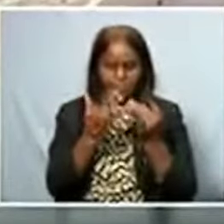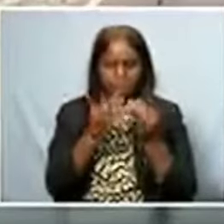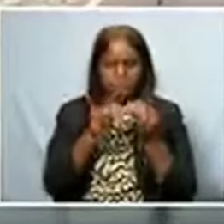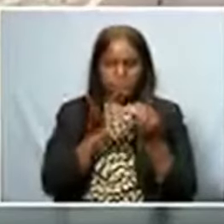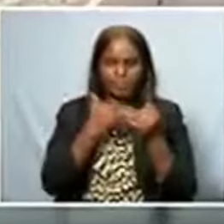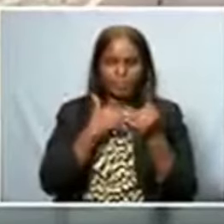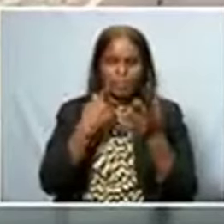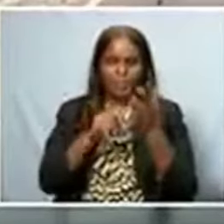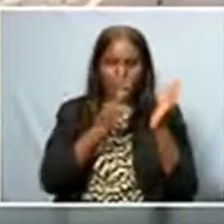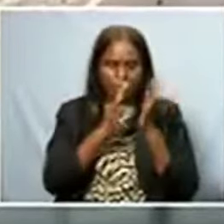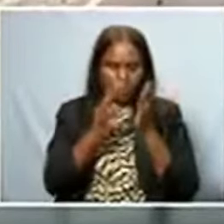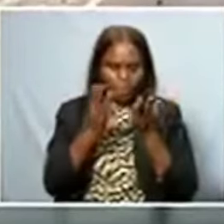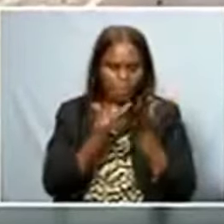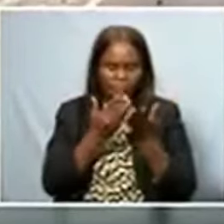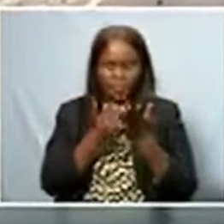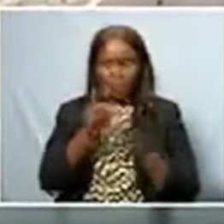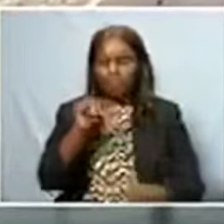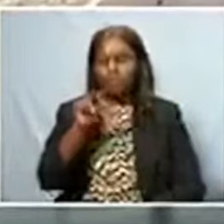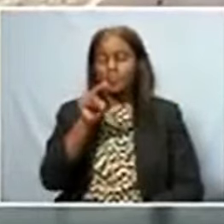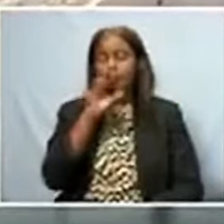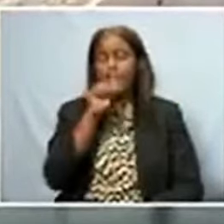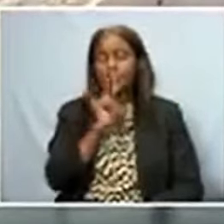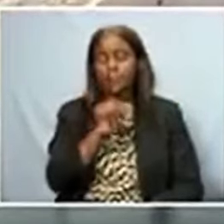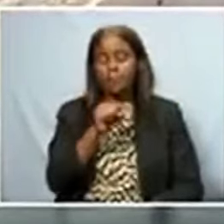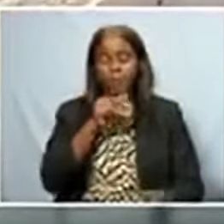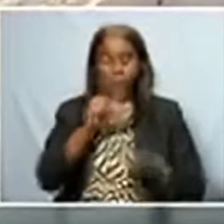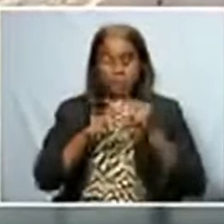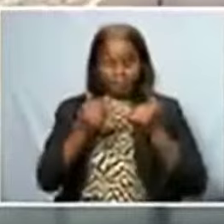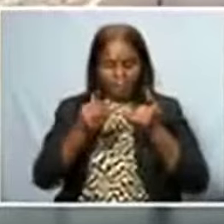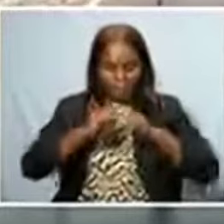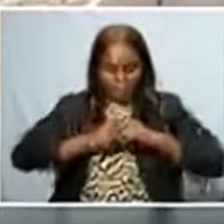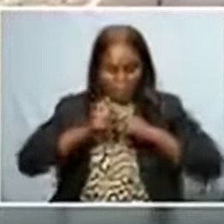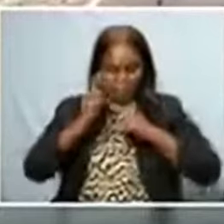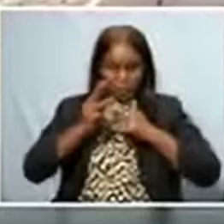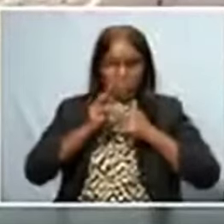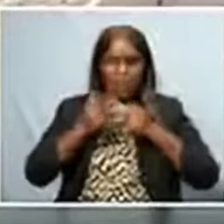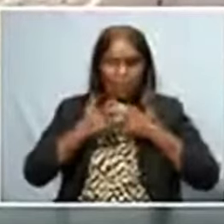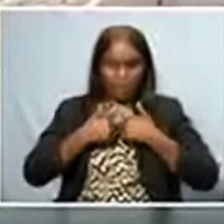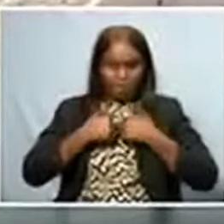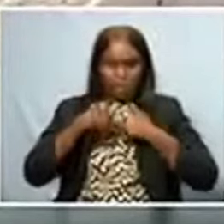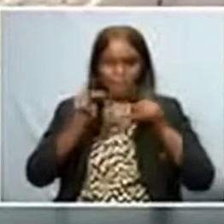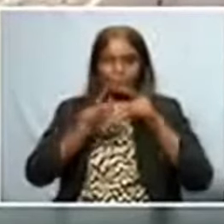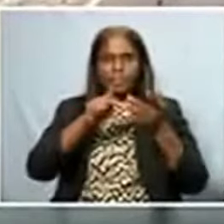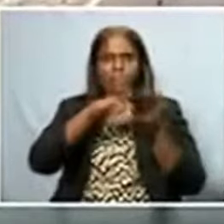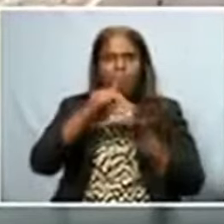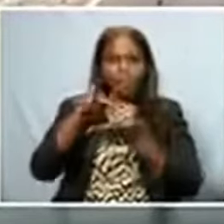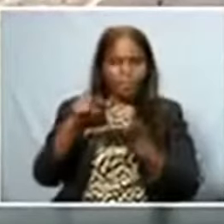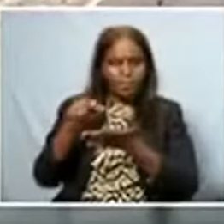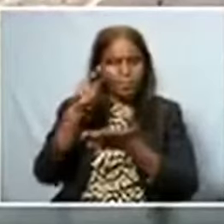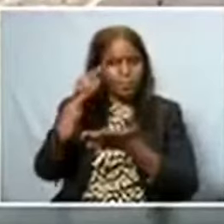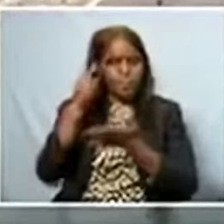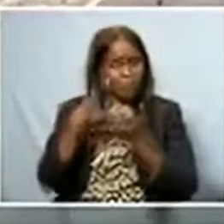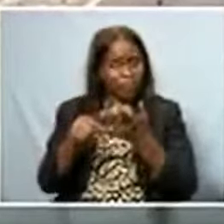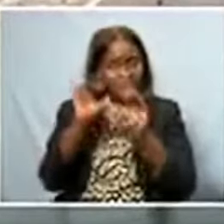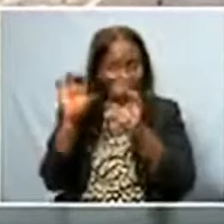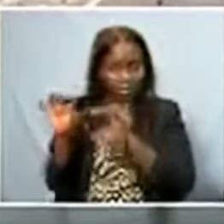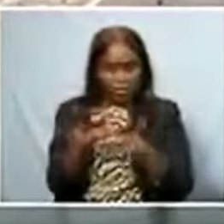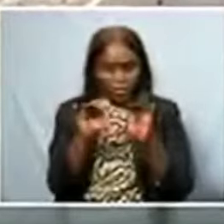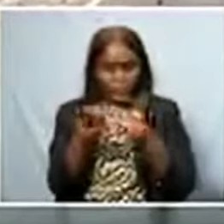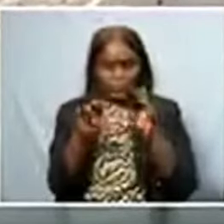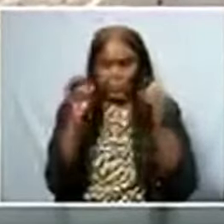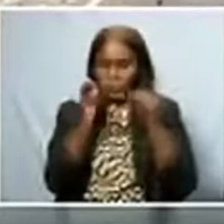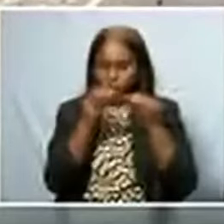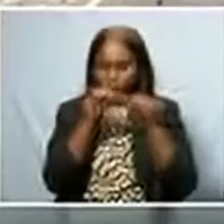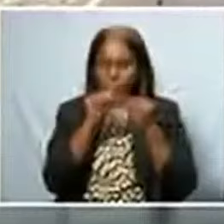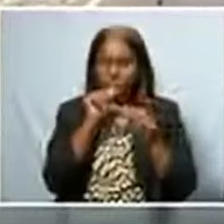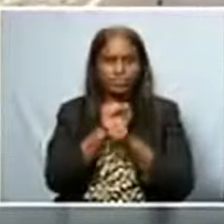are to consider, Mr. Chairman, it means that we are going to be having people paid for doing no work